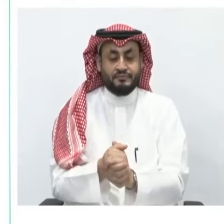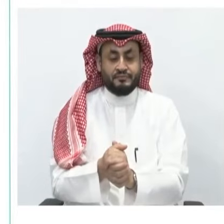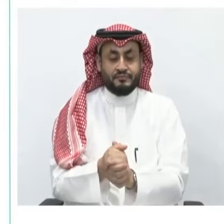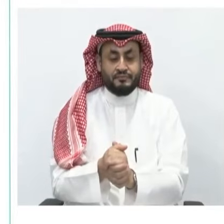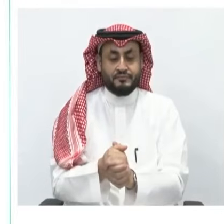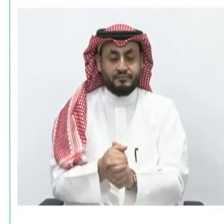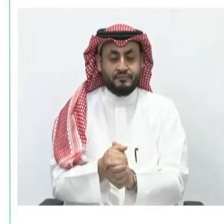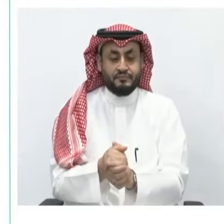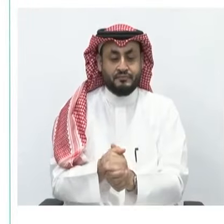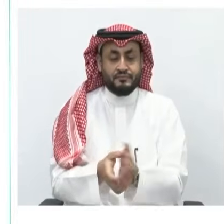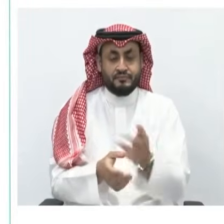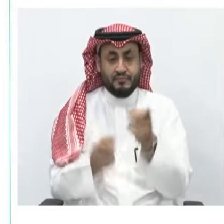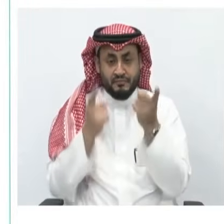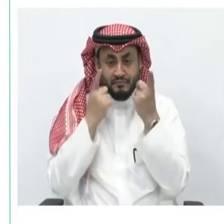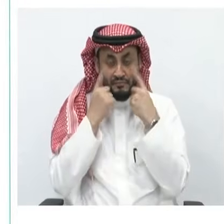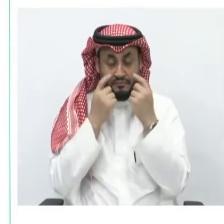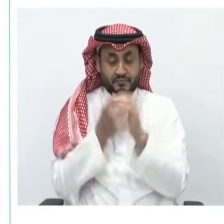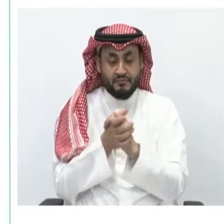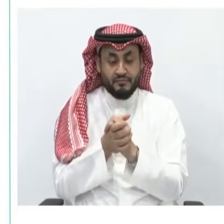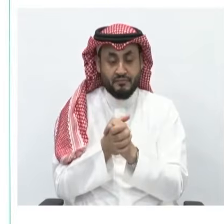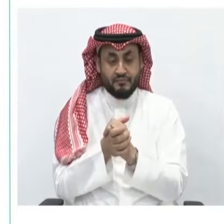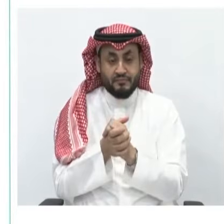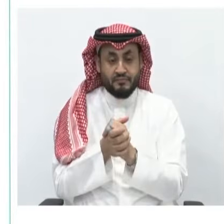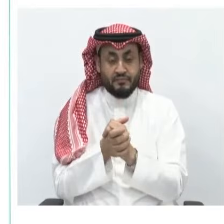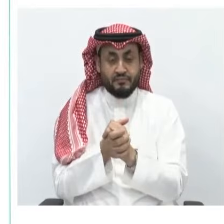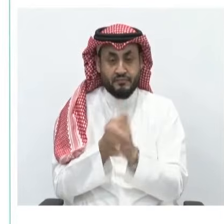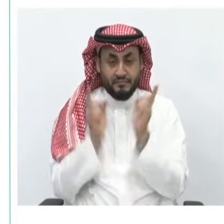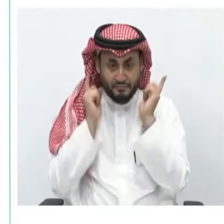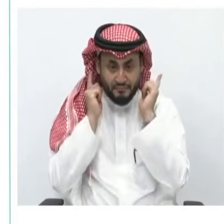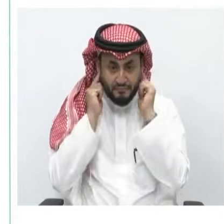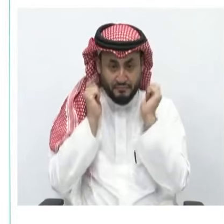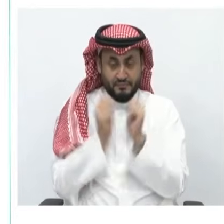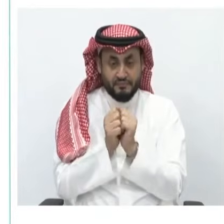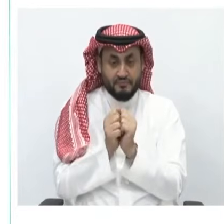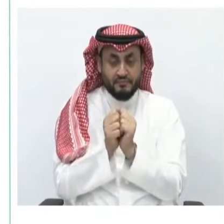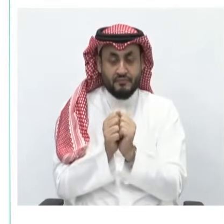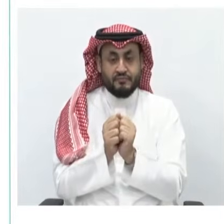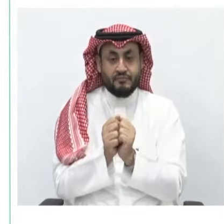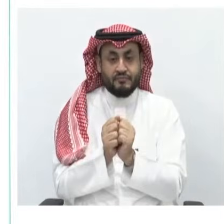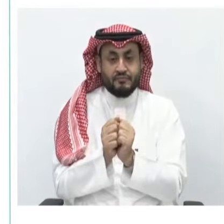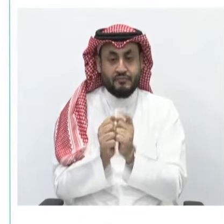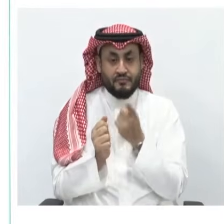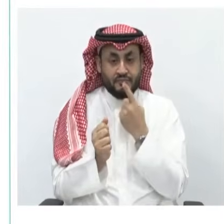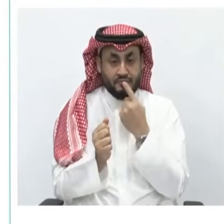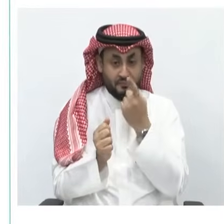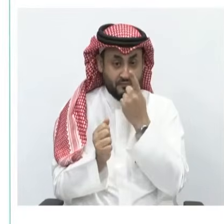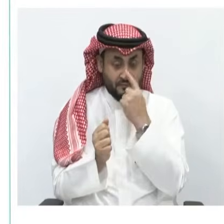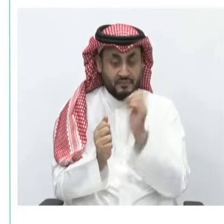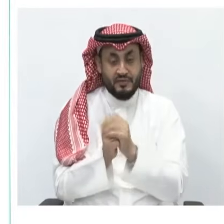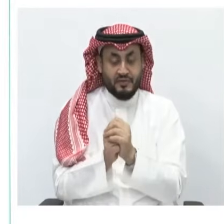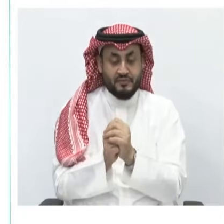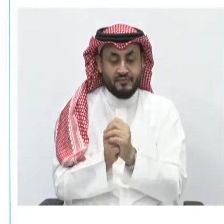Excellent. Okay, eyes. Yes, excellent. Ears. Yes, and mouth